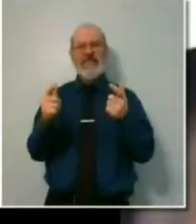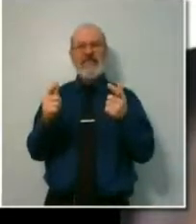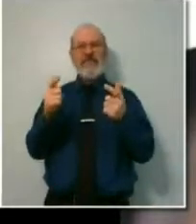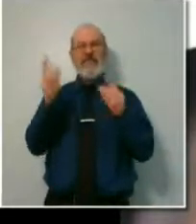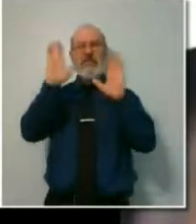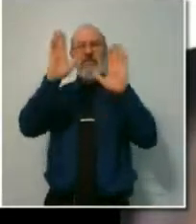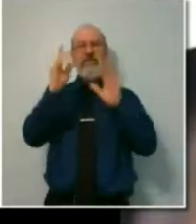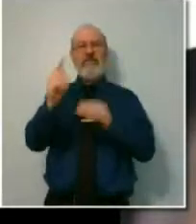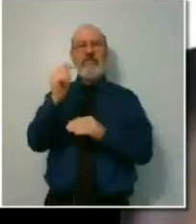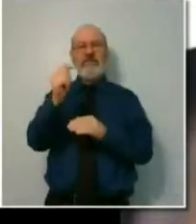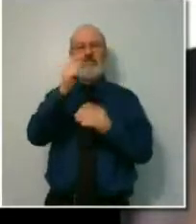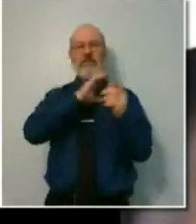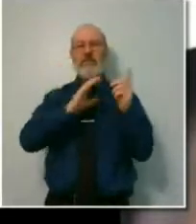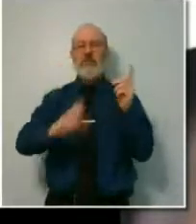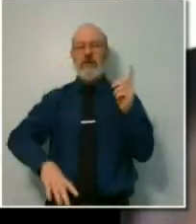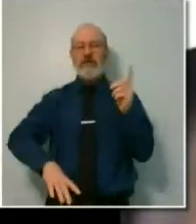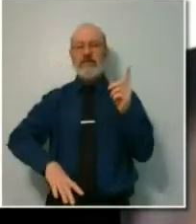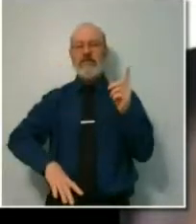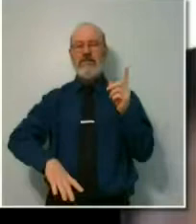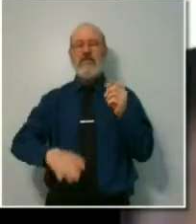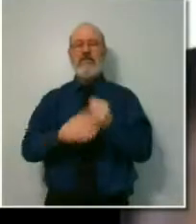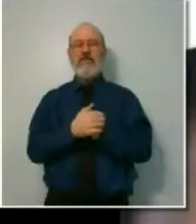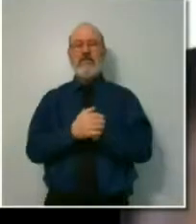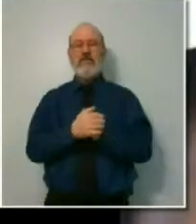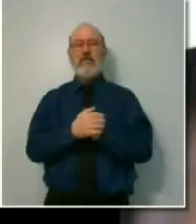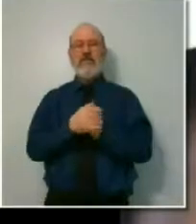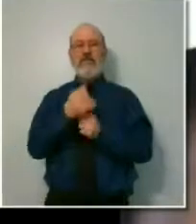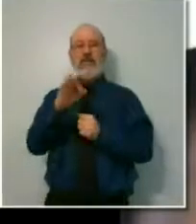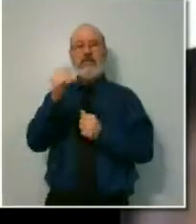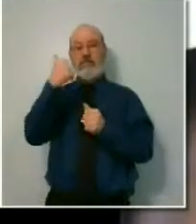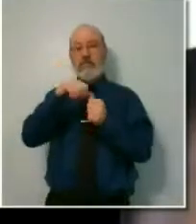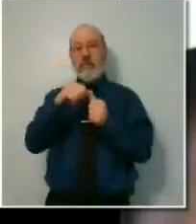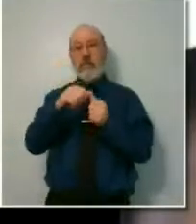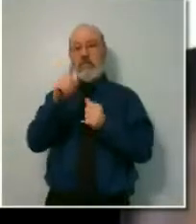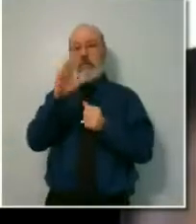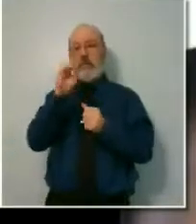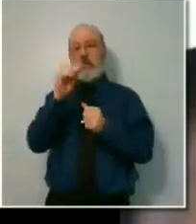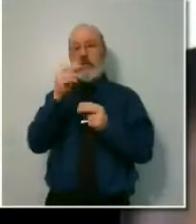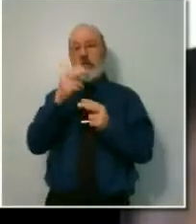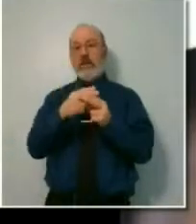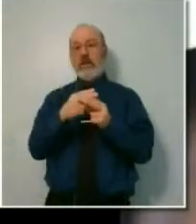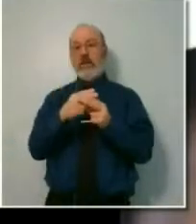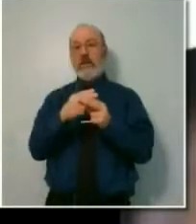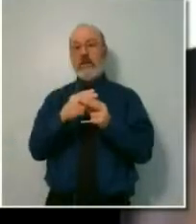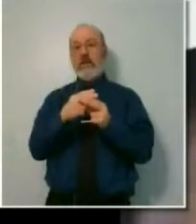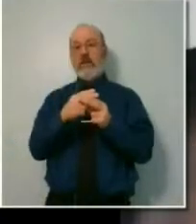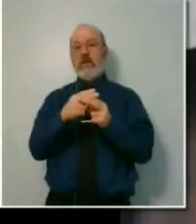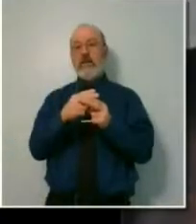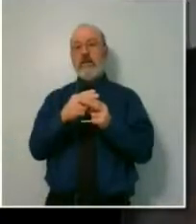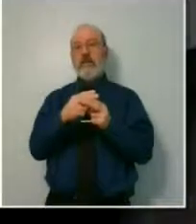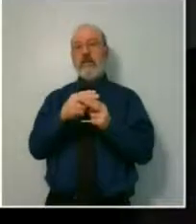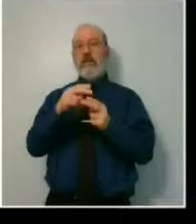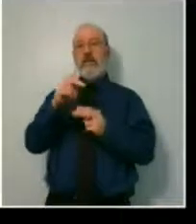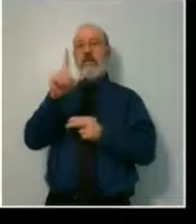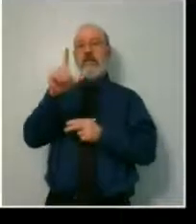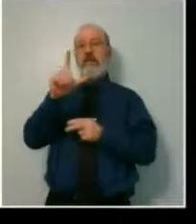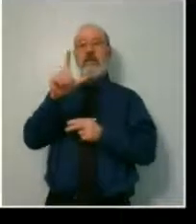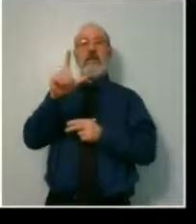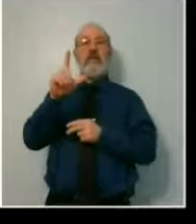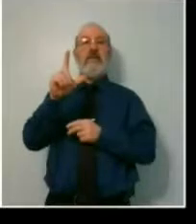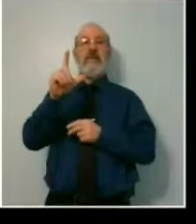for Christ. If you will recall, a boy named Leshem was saved last